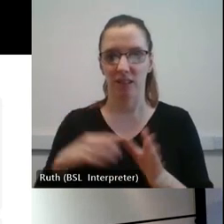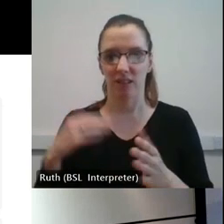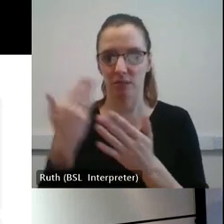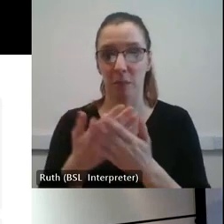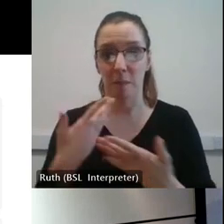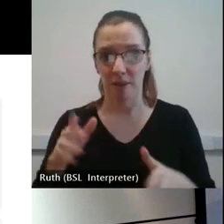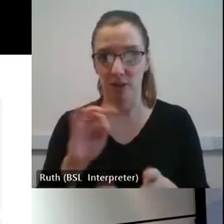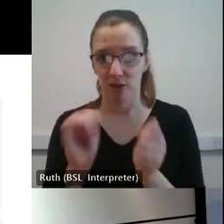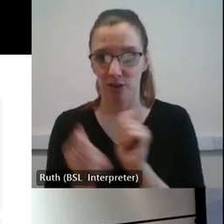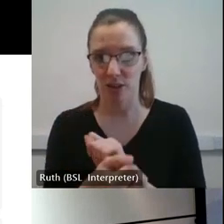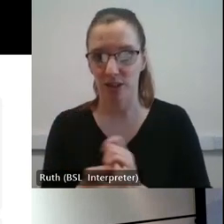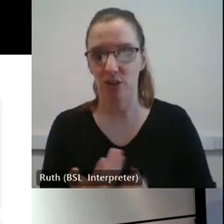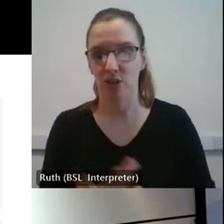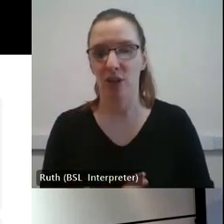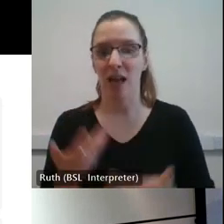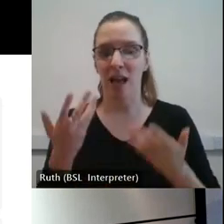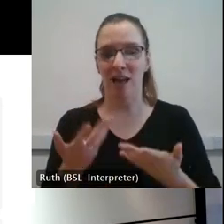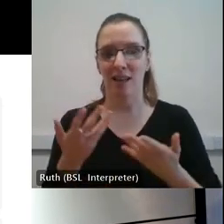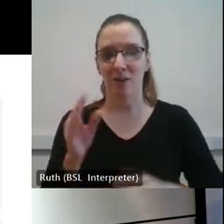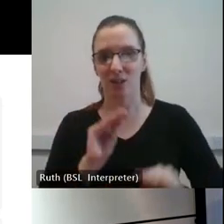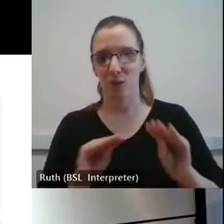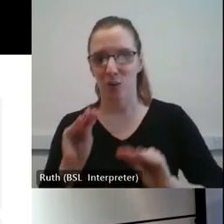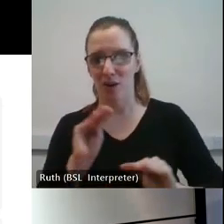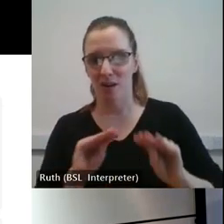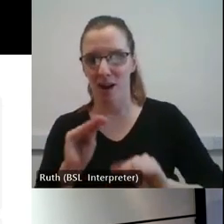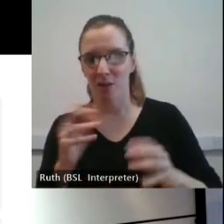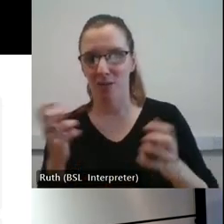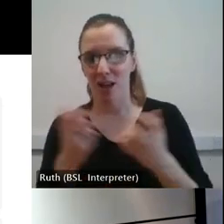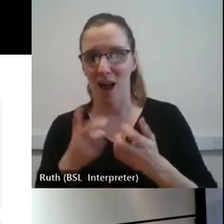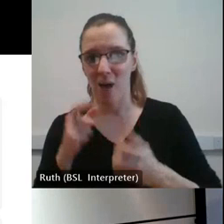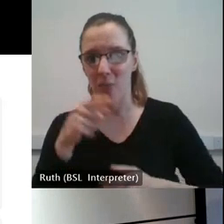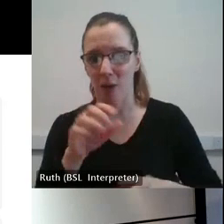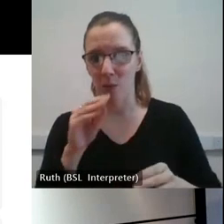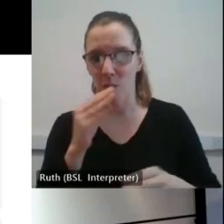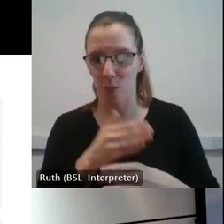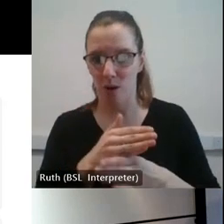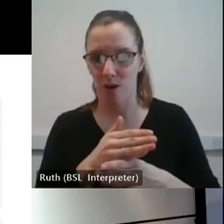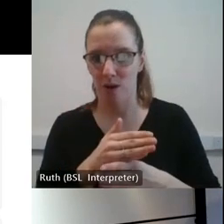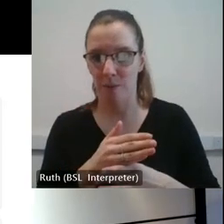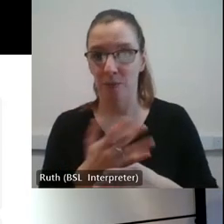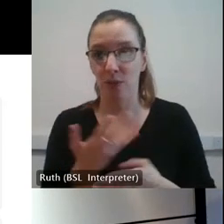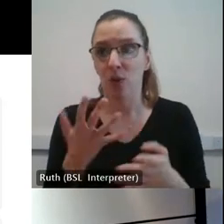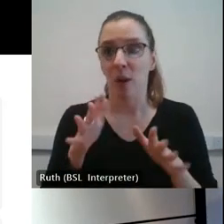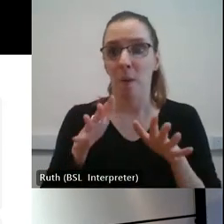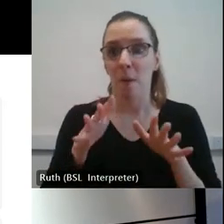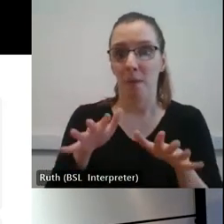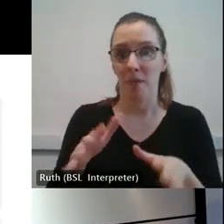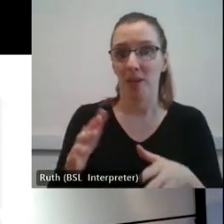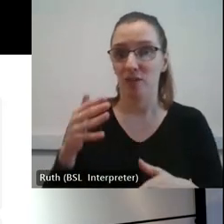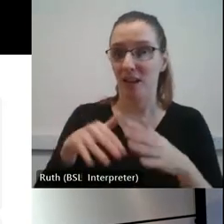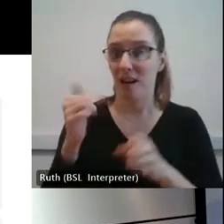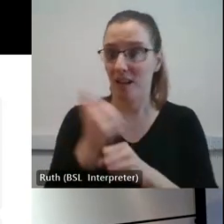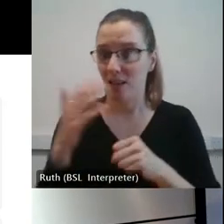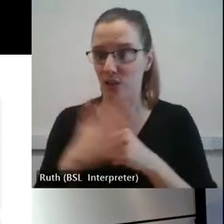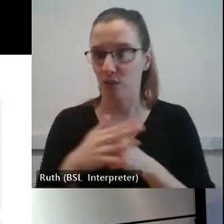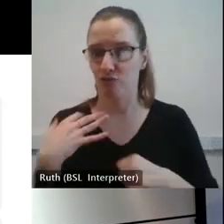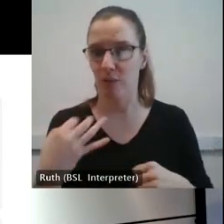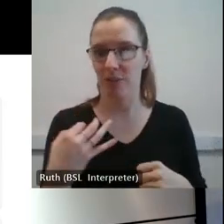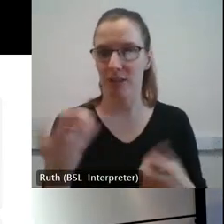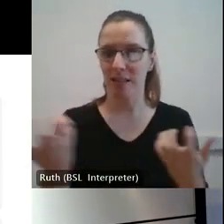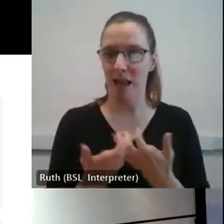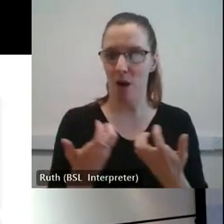how would that now work. Now, how is the population in Glasgow represented? It's completely different